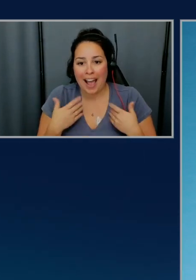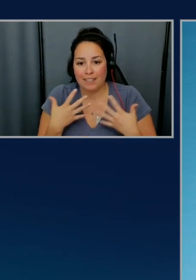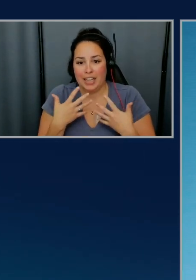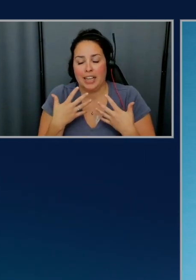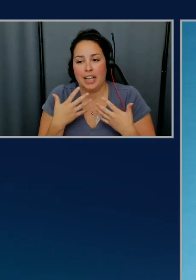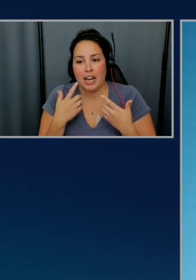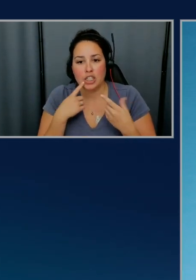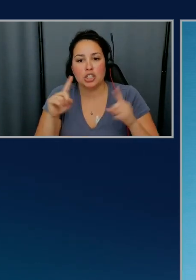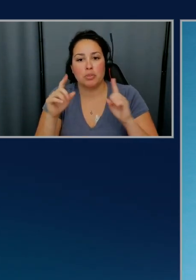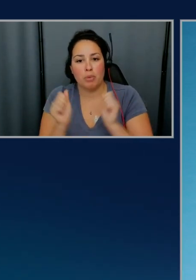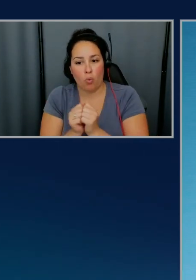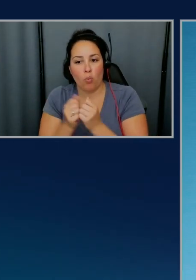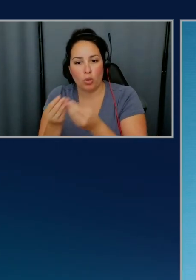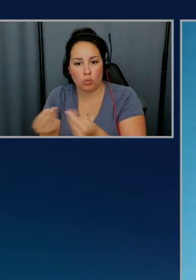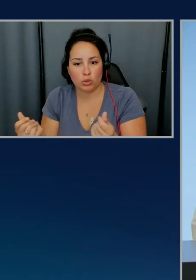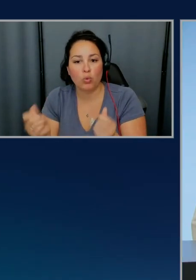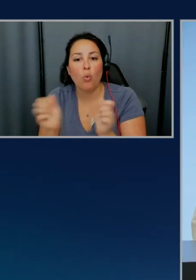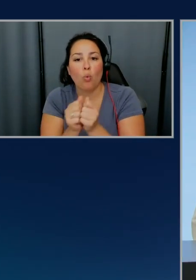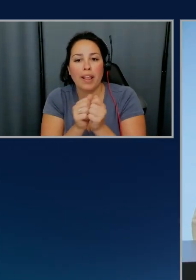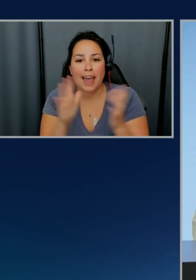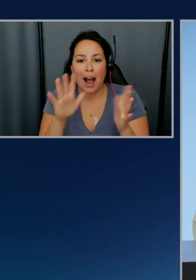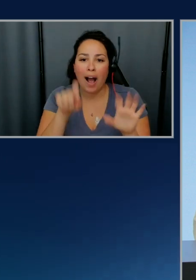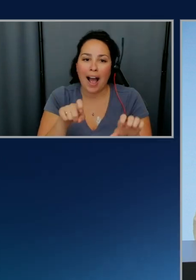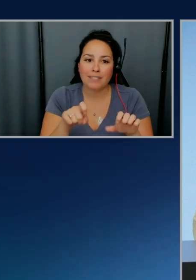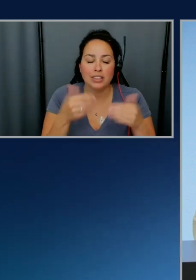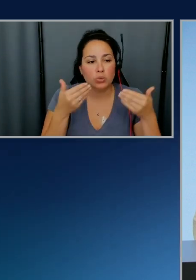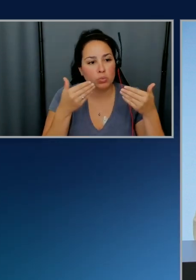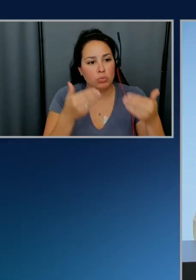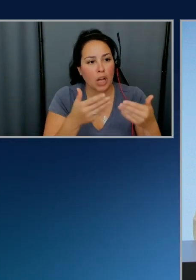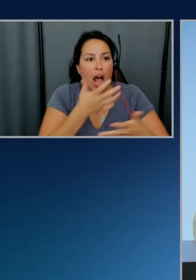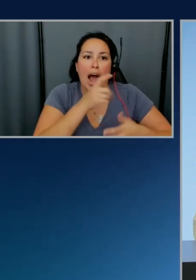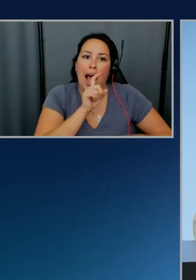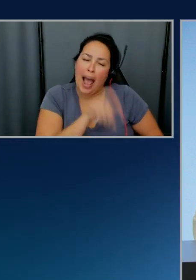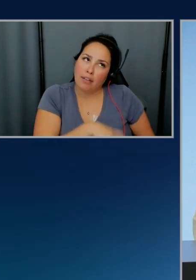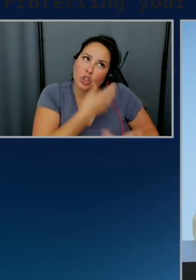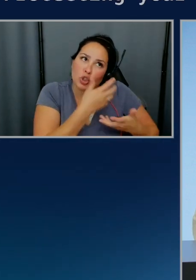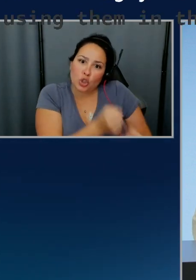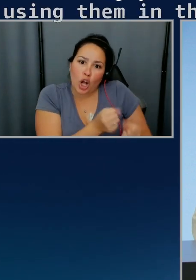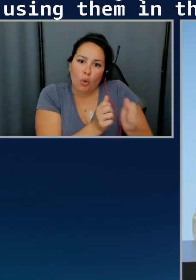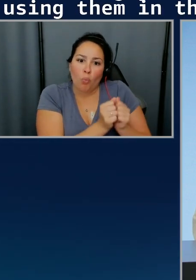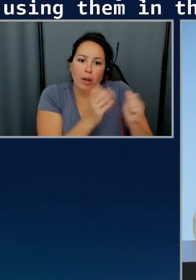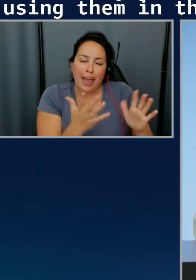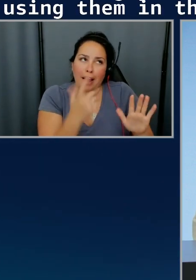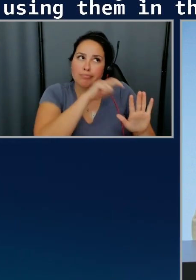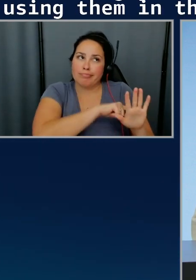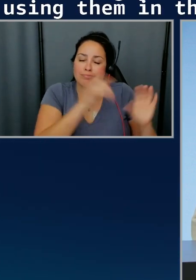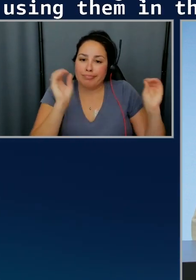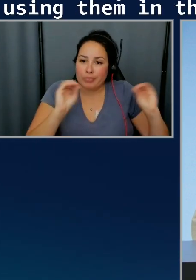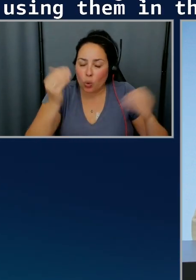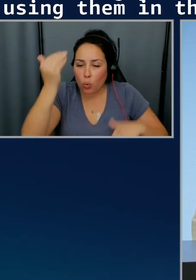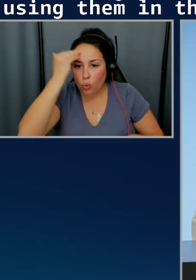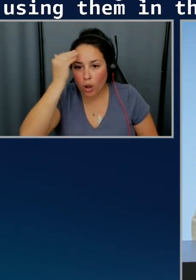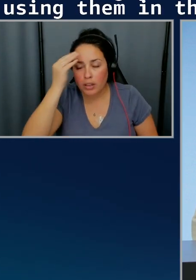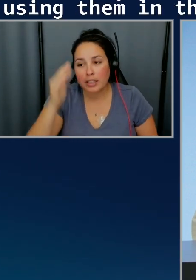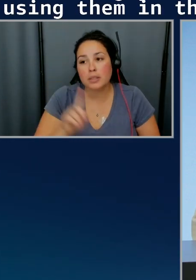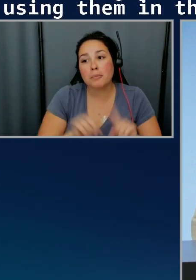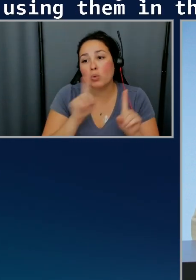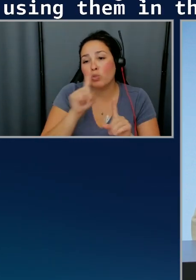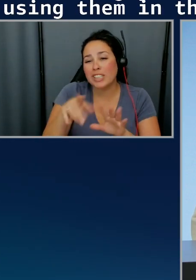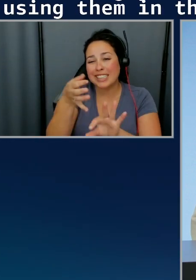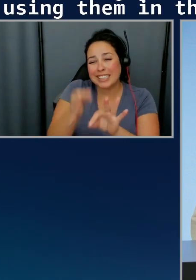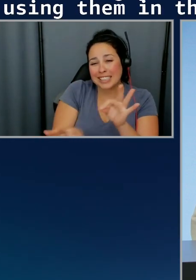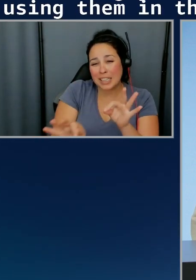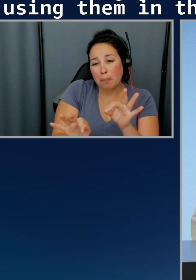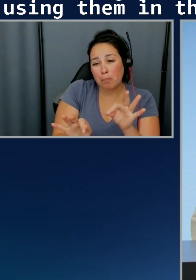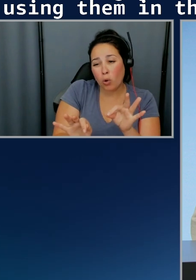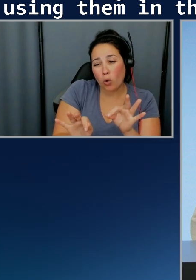Right. Yeah. And that attestation that you were talking about earlier in simple terms, but not fully describing the terms